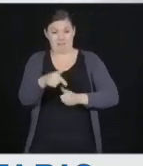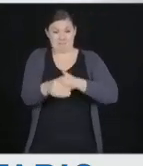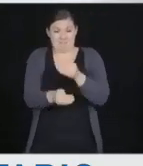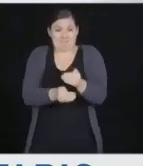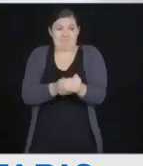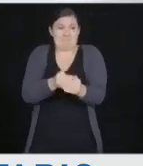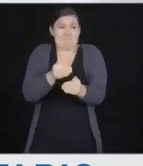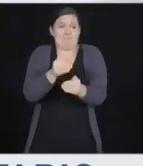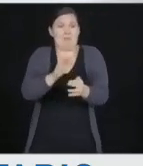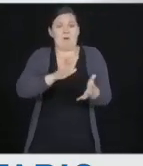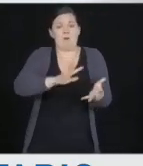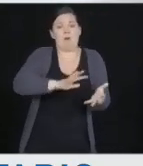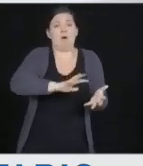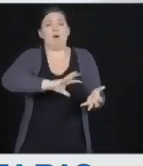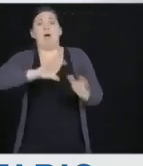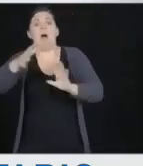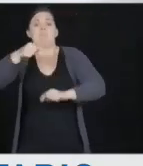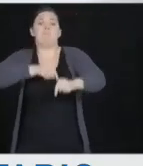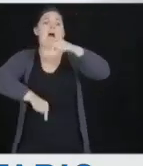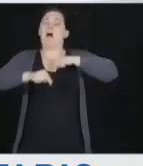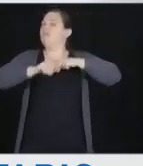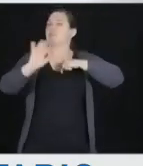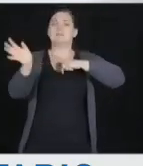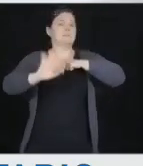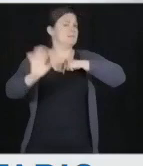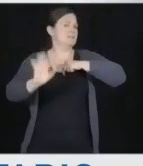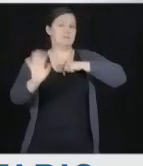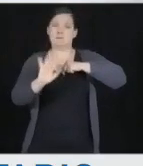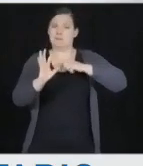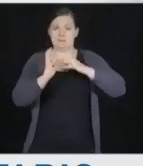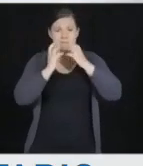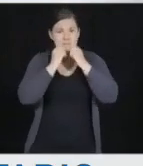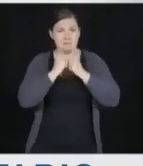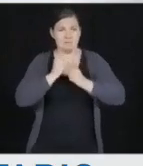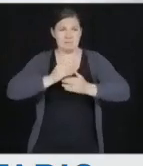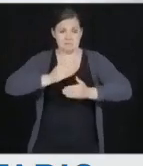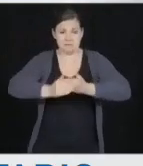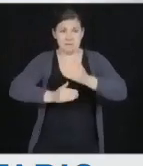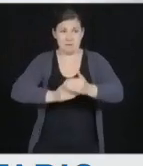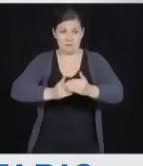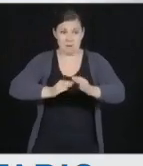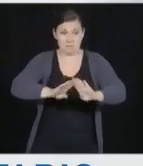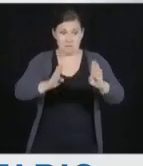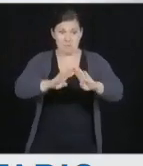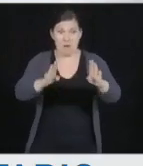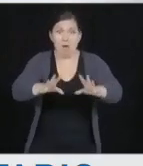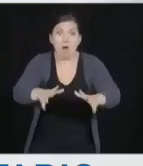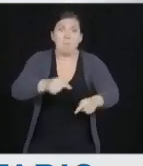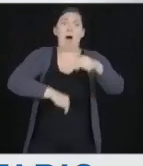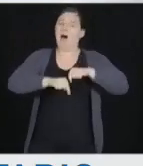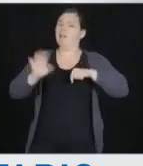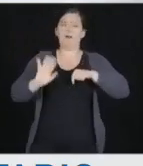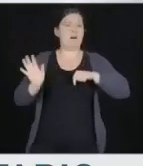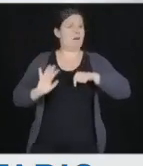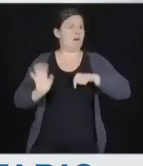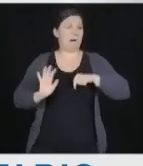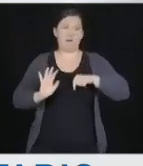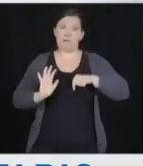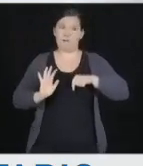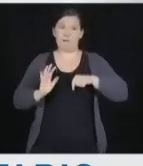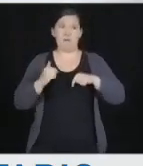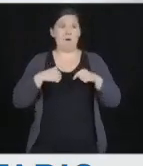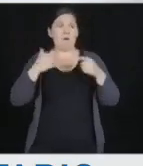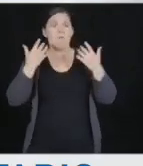keep our communities safe. So we are once again asking all Ontarians to please follow public health